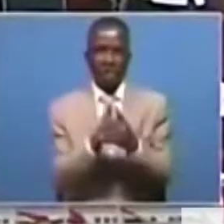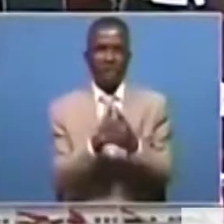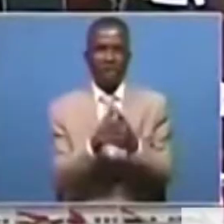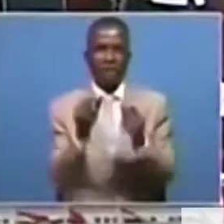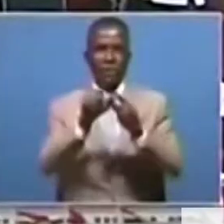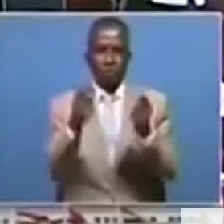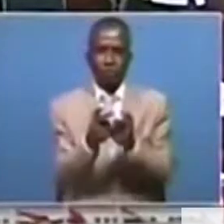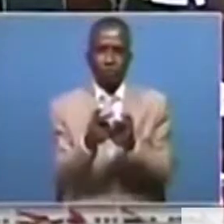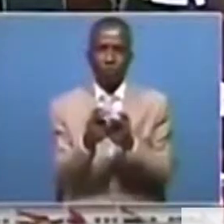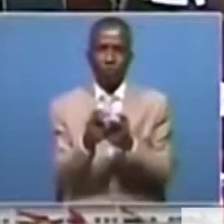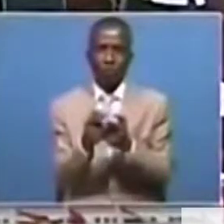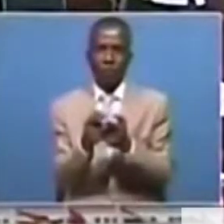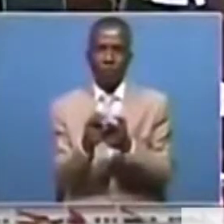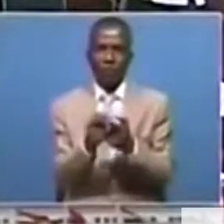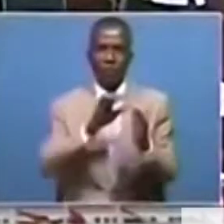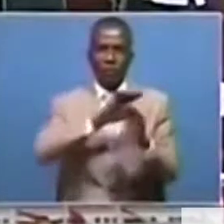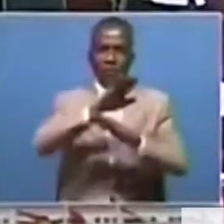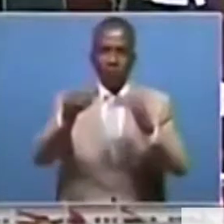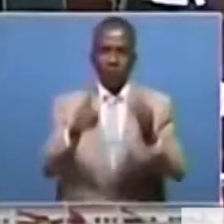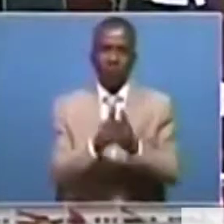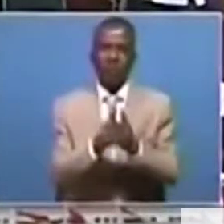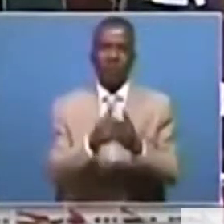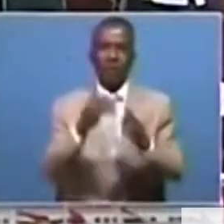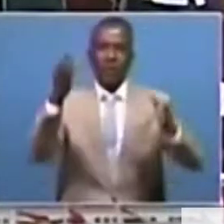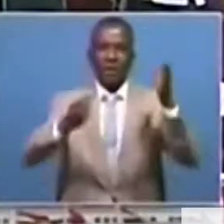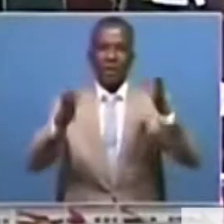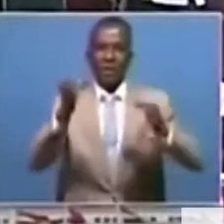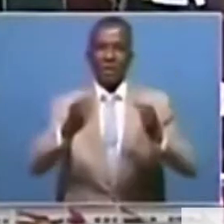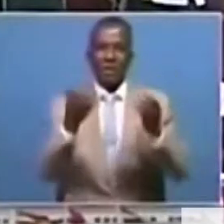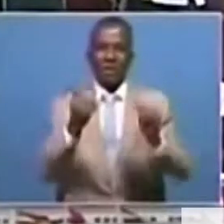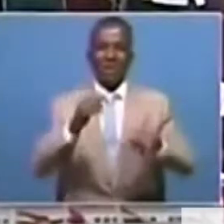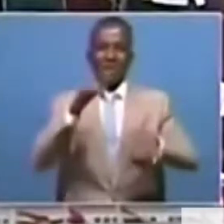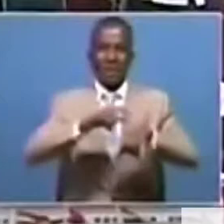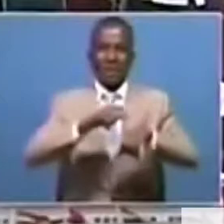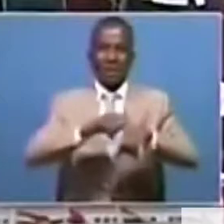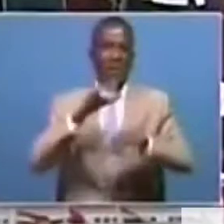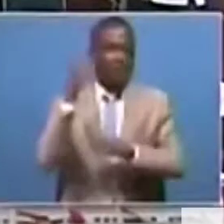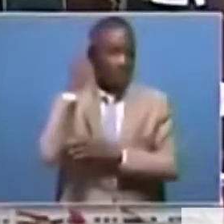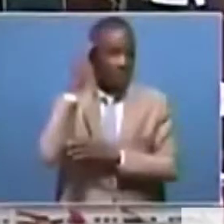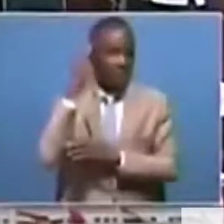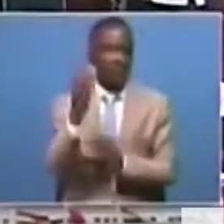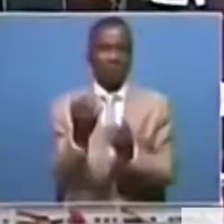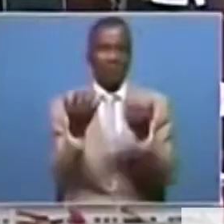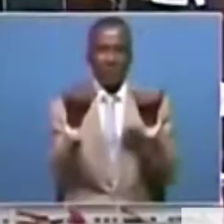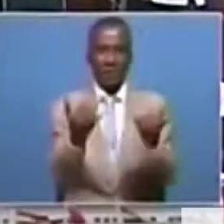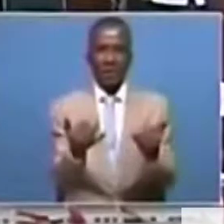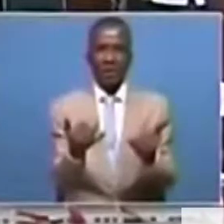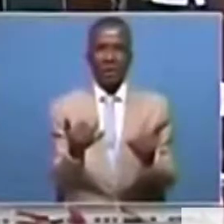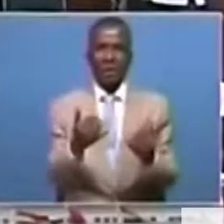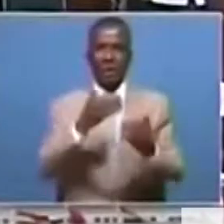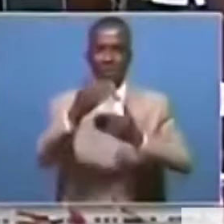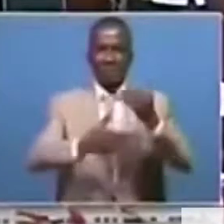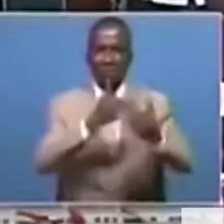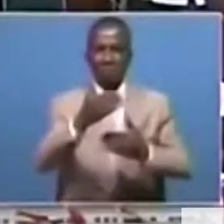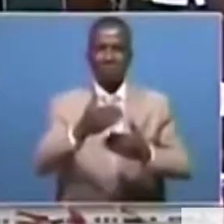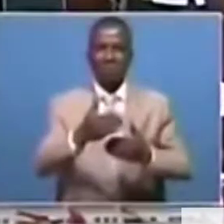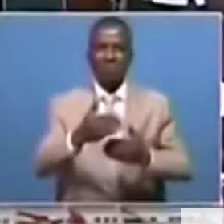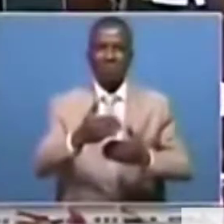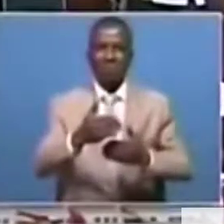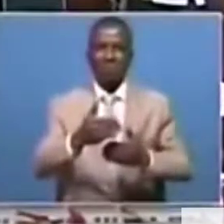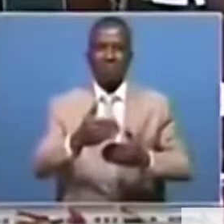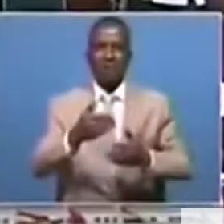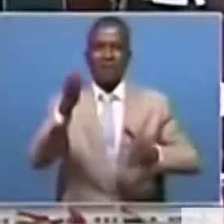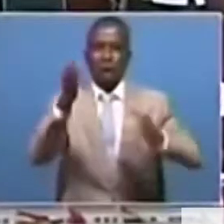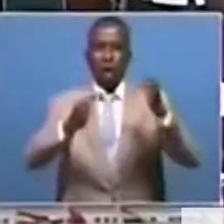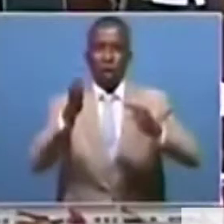parties is to place the whole of their case before the court at the time of the hearing. The process of invoking the inherent jurisdiction